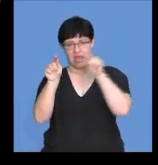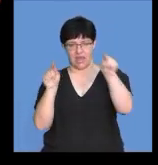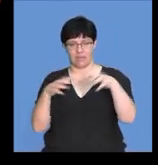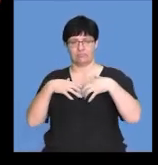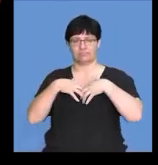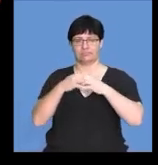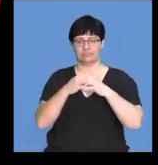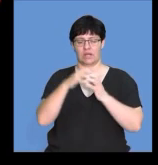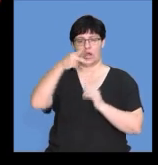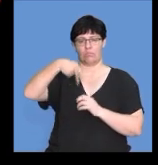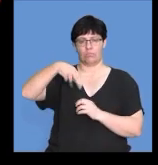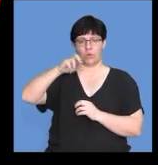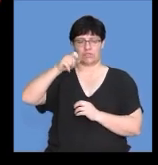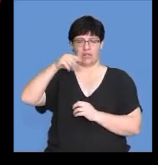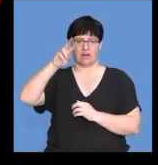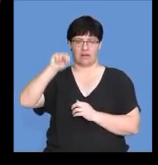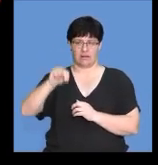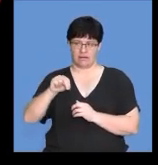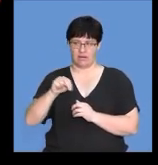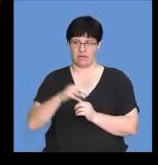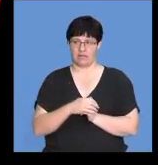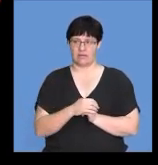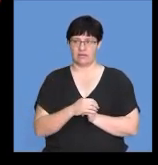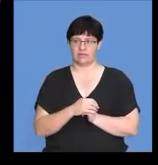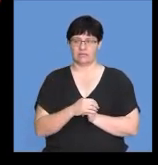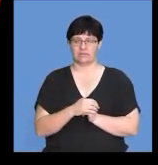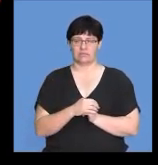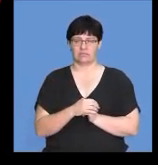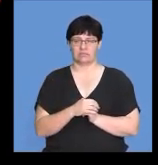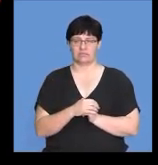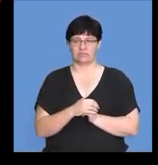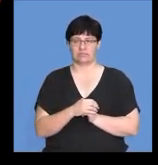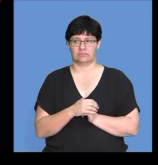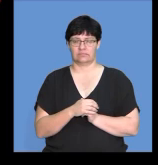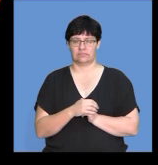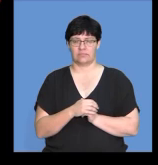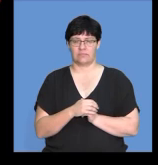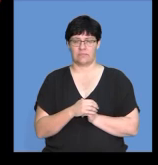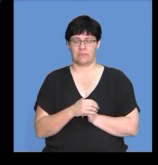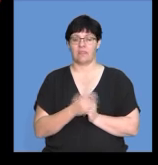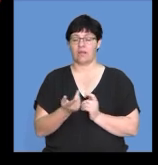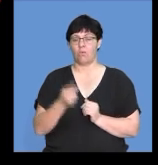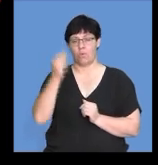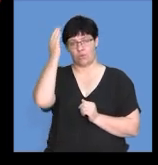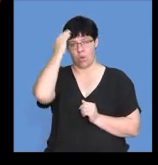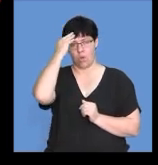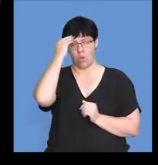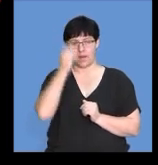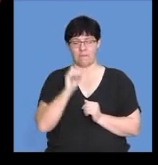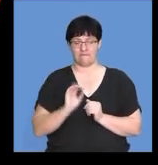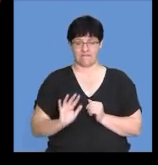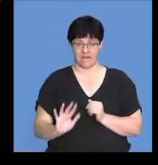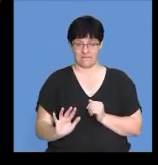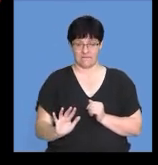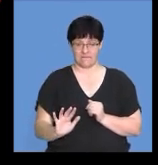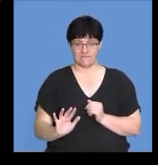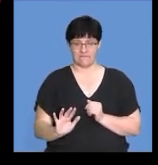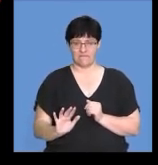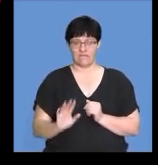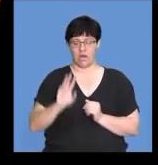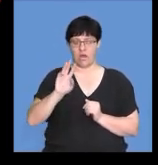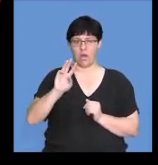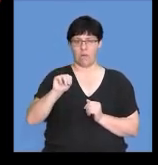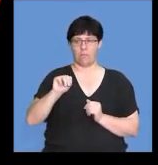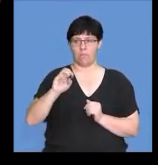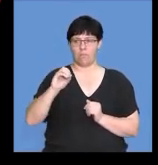form a protein. So polypeptides held together form proteins. We know that number 5 is the